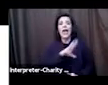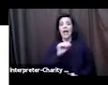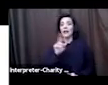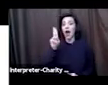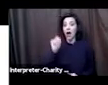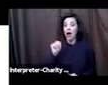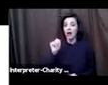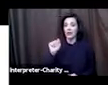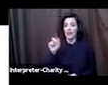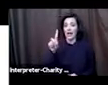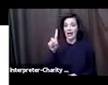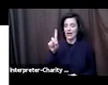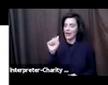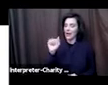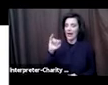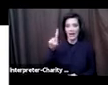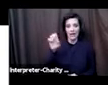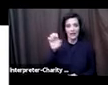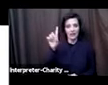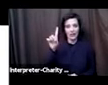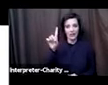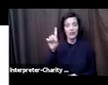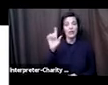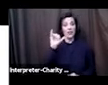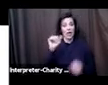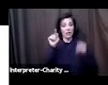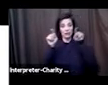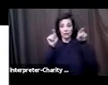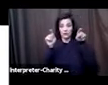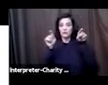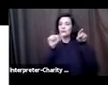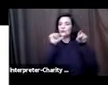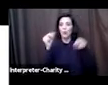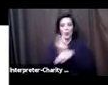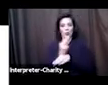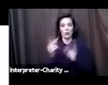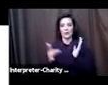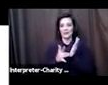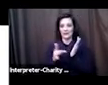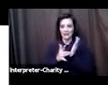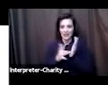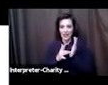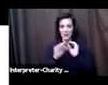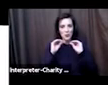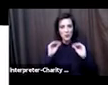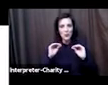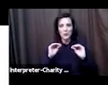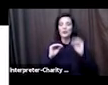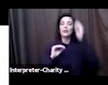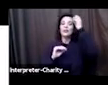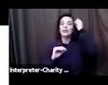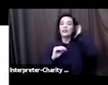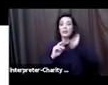forms. So these are forms of AAC that don't use tech, so no tech solutions. And these are really